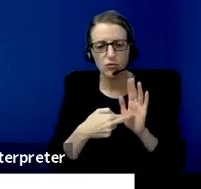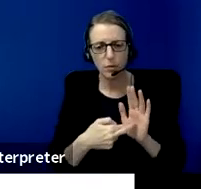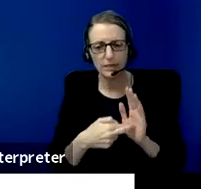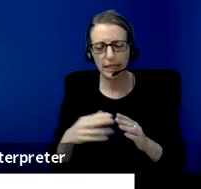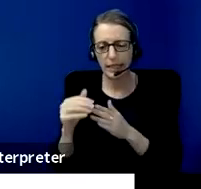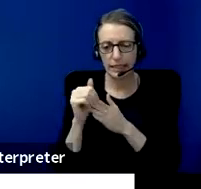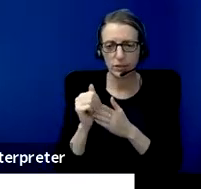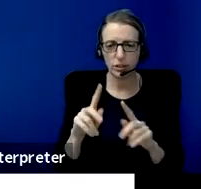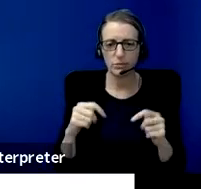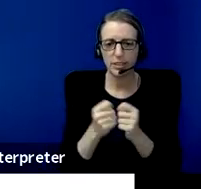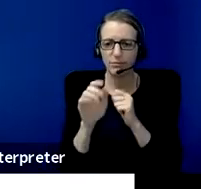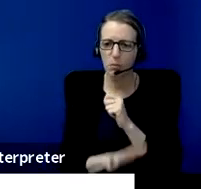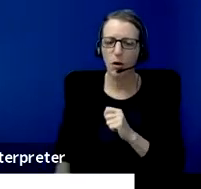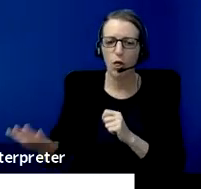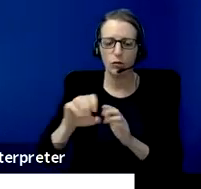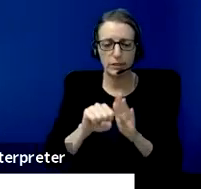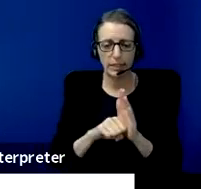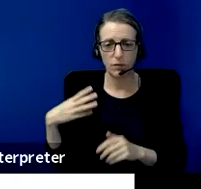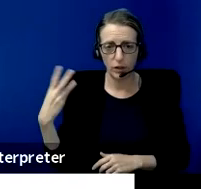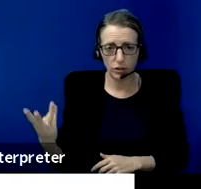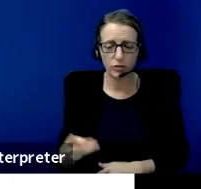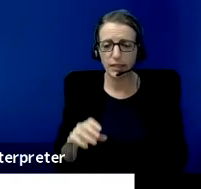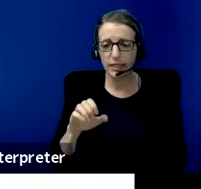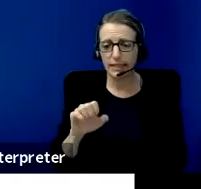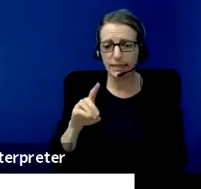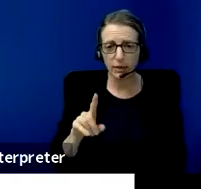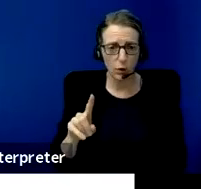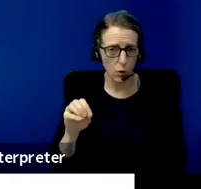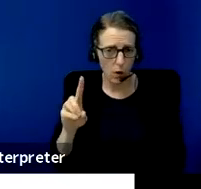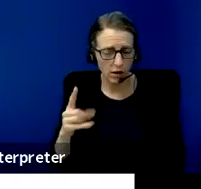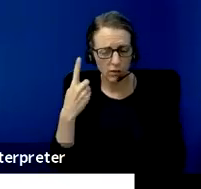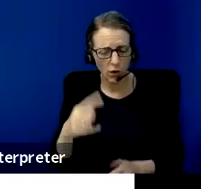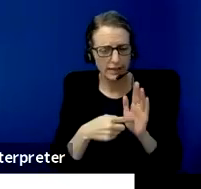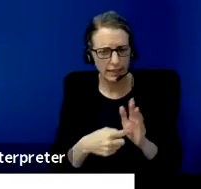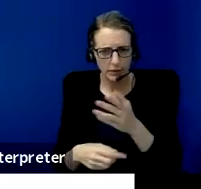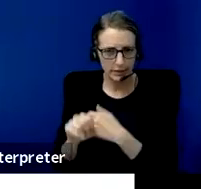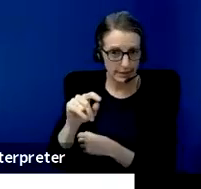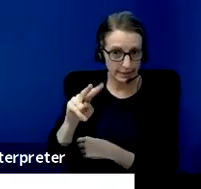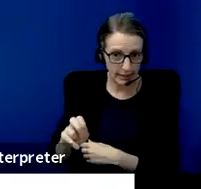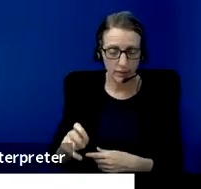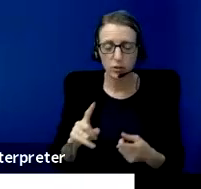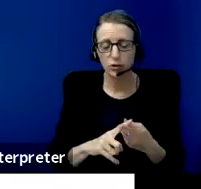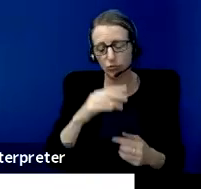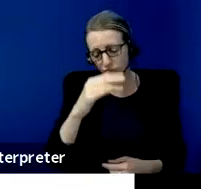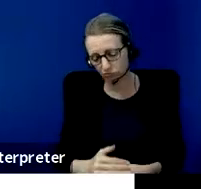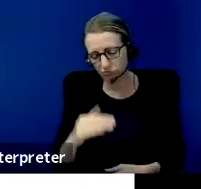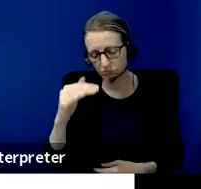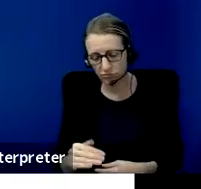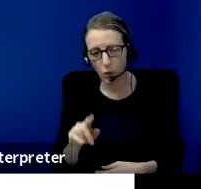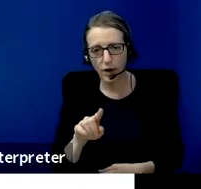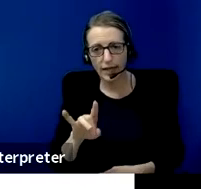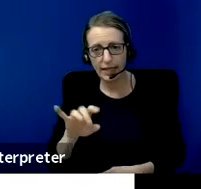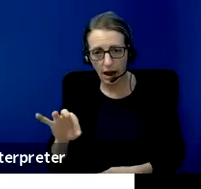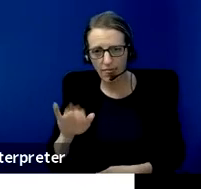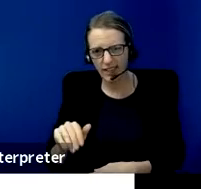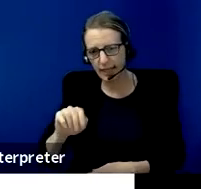team from across the state of Washington. From ESD 101, for example, is Steve, all the way through 189, which is Amy, and